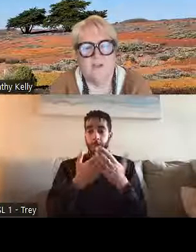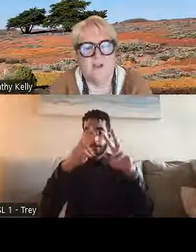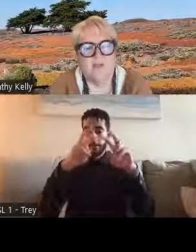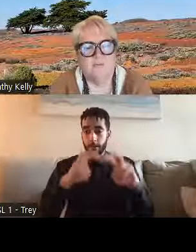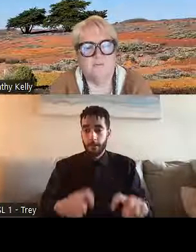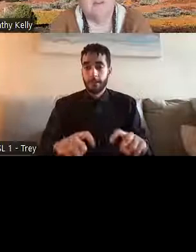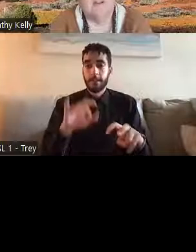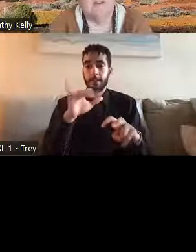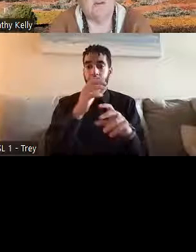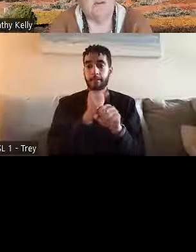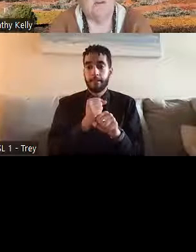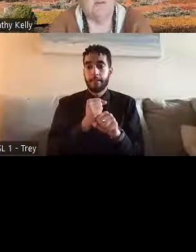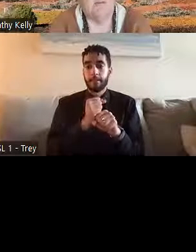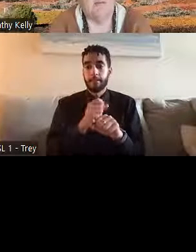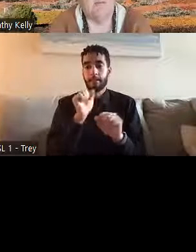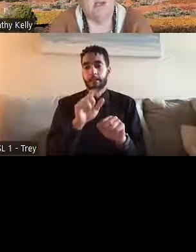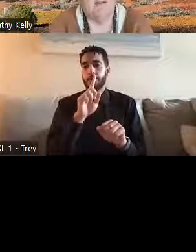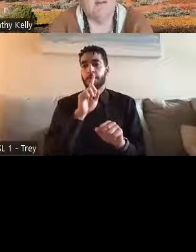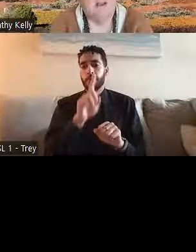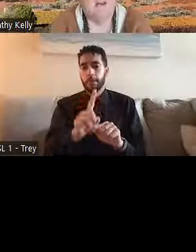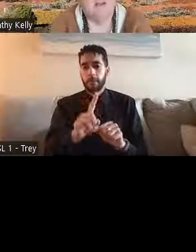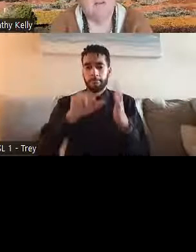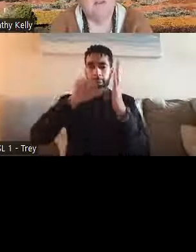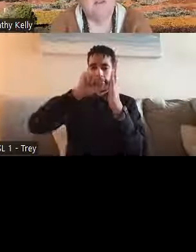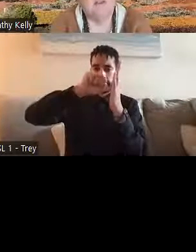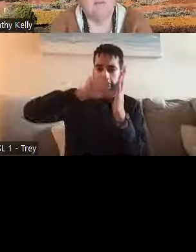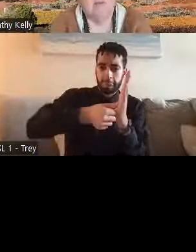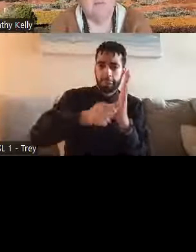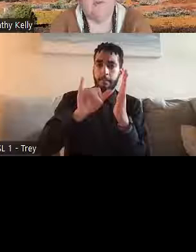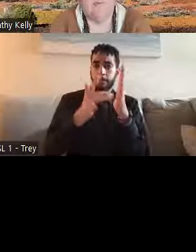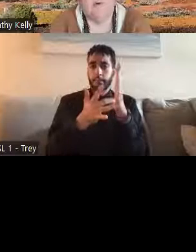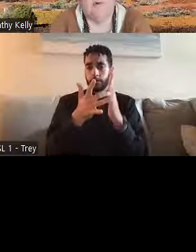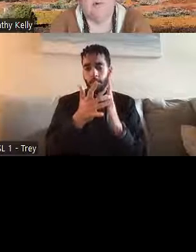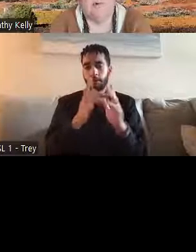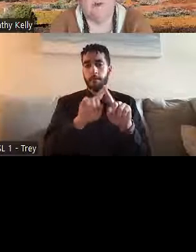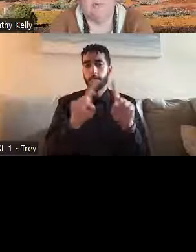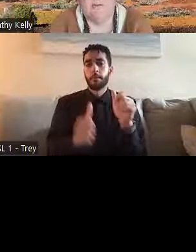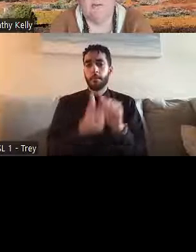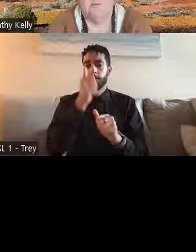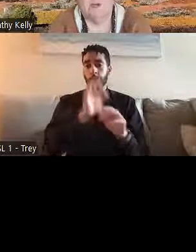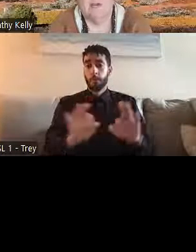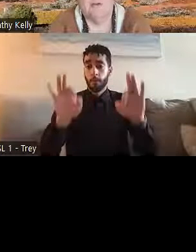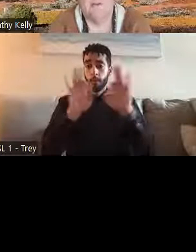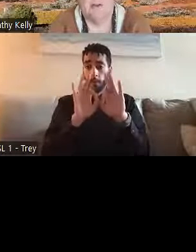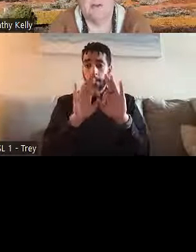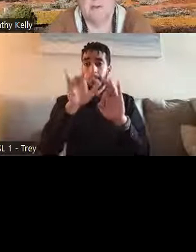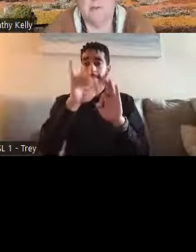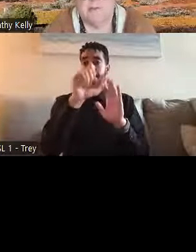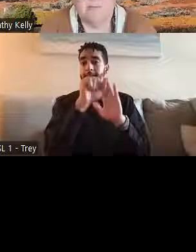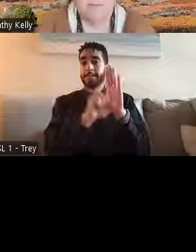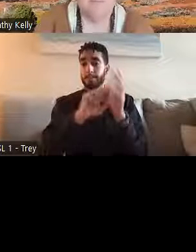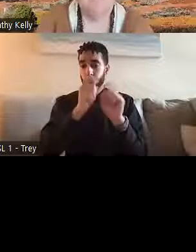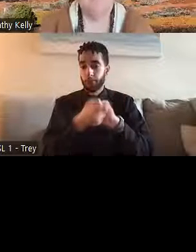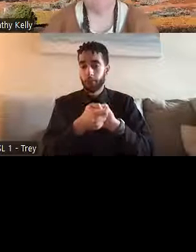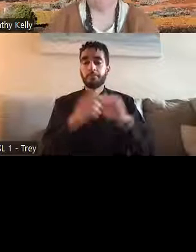takes to really start to embed technologies, but most importantly, bring about system change. Next slide,